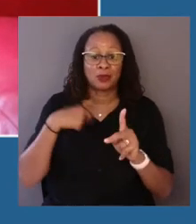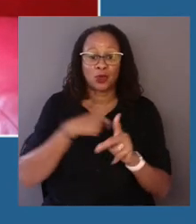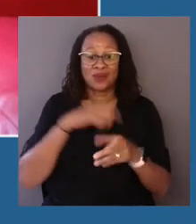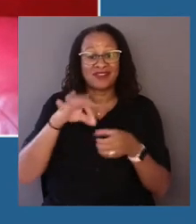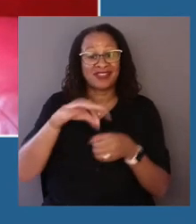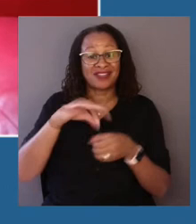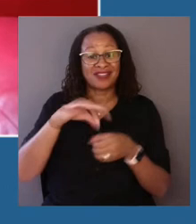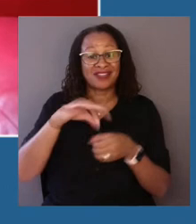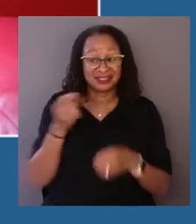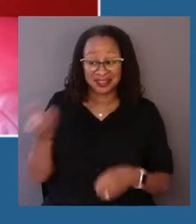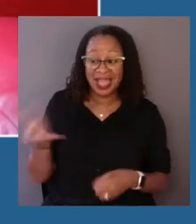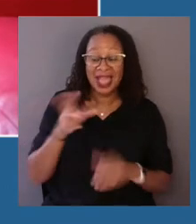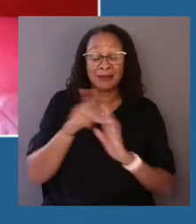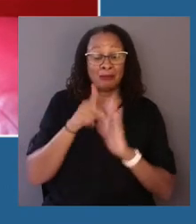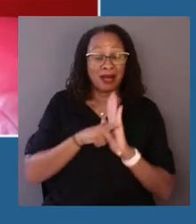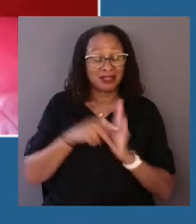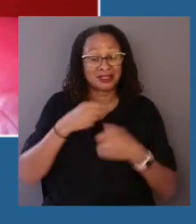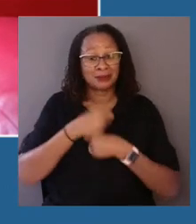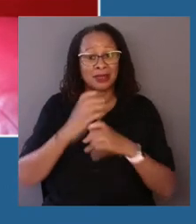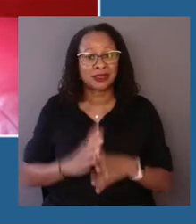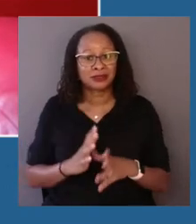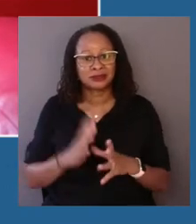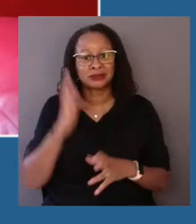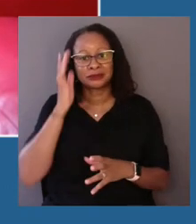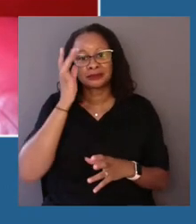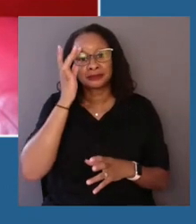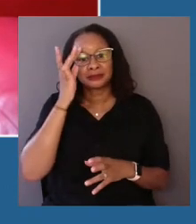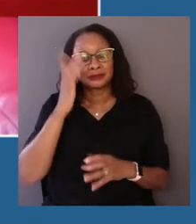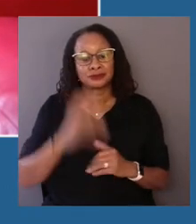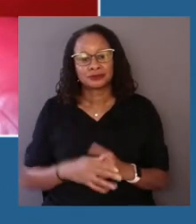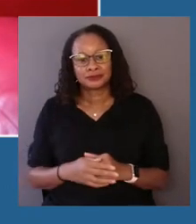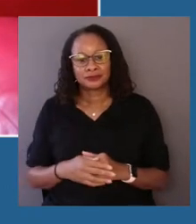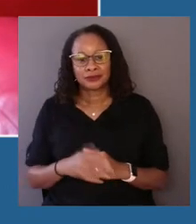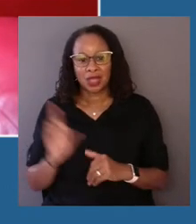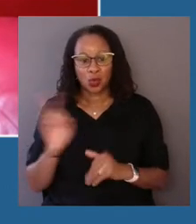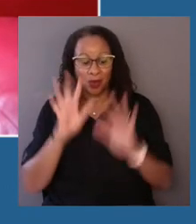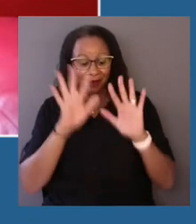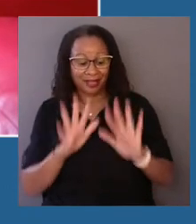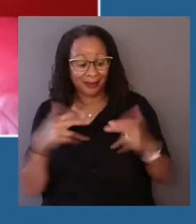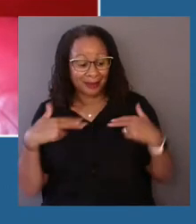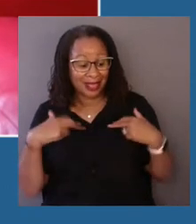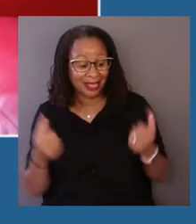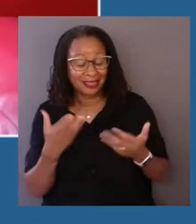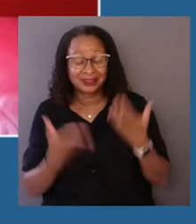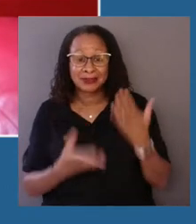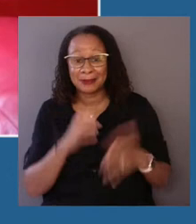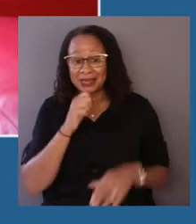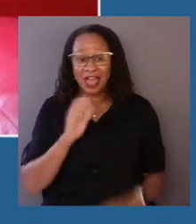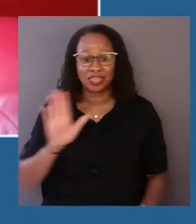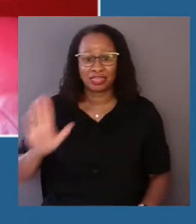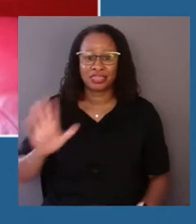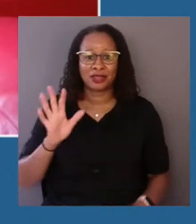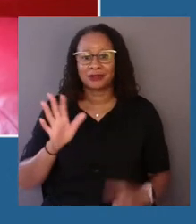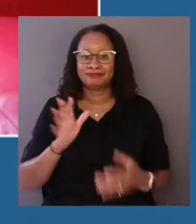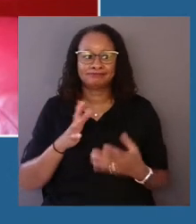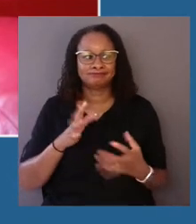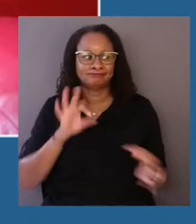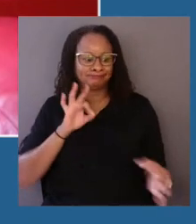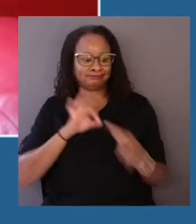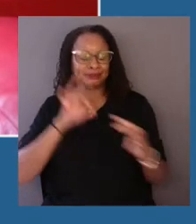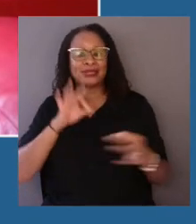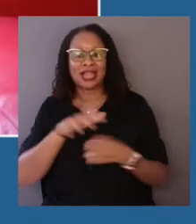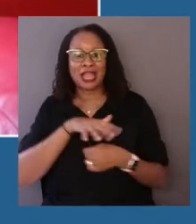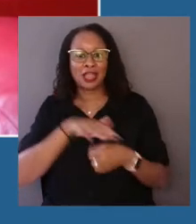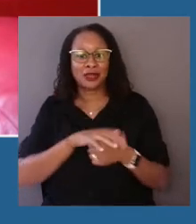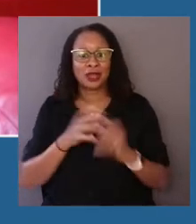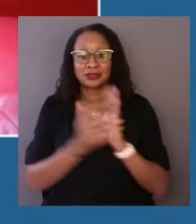and policymakers where climate and health might not be their expertise or what they've really focused